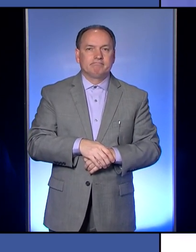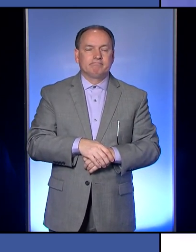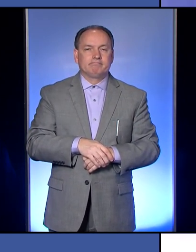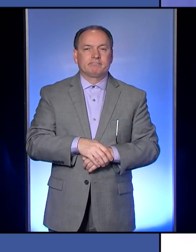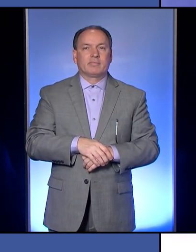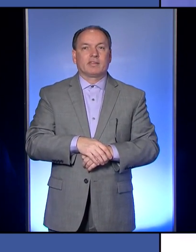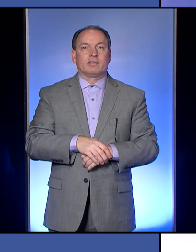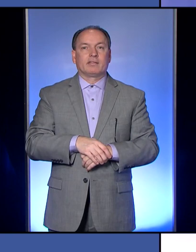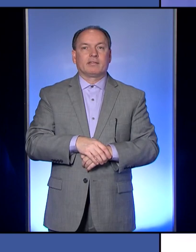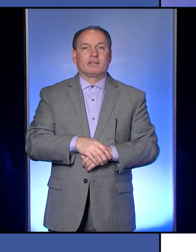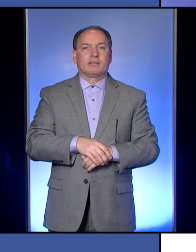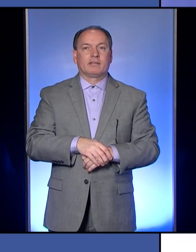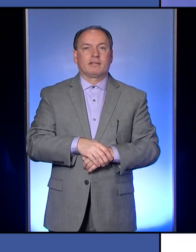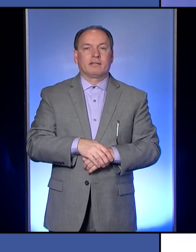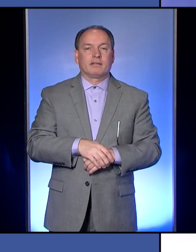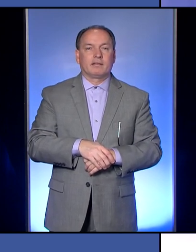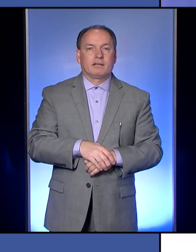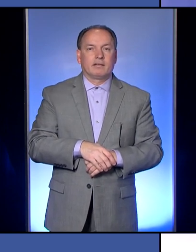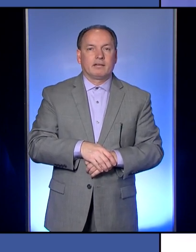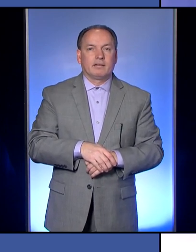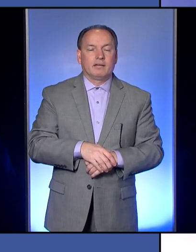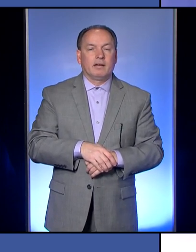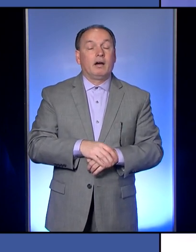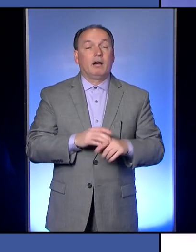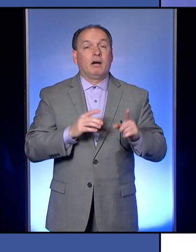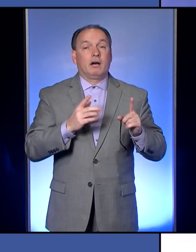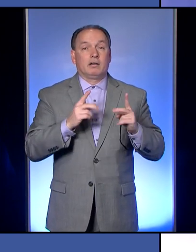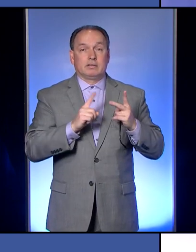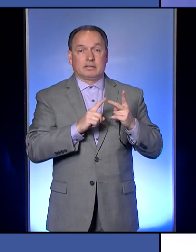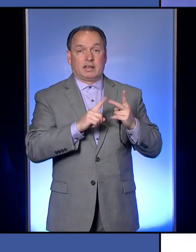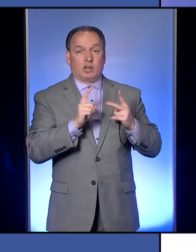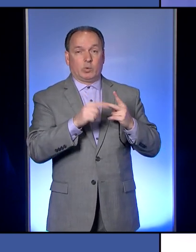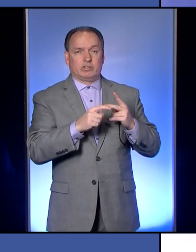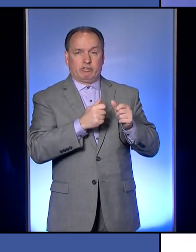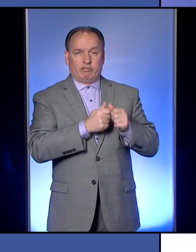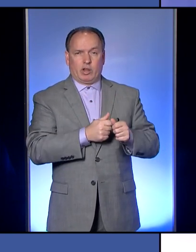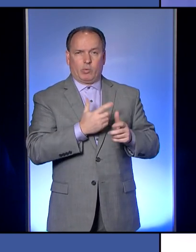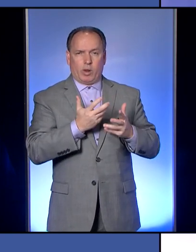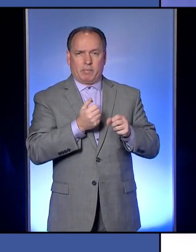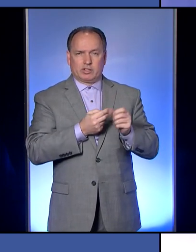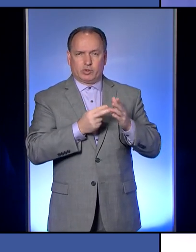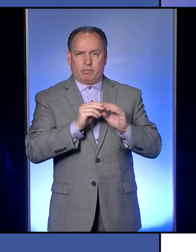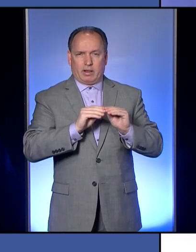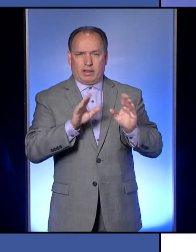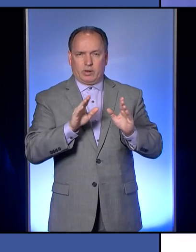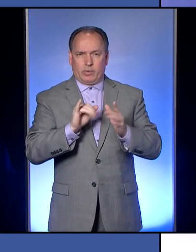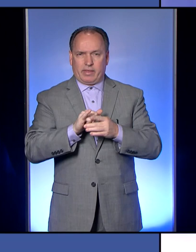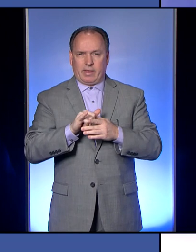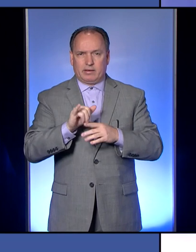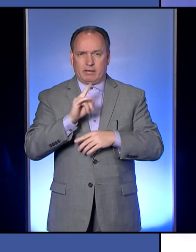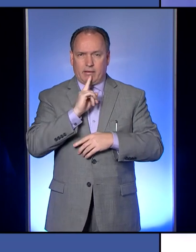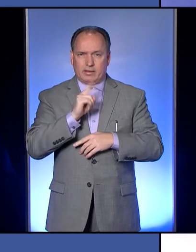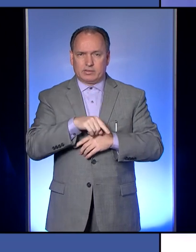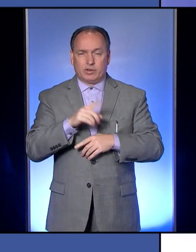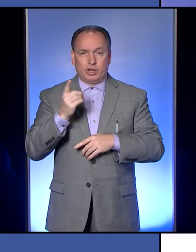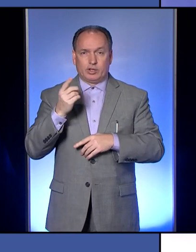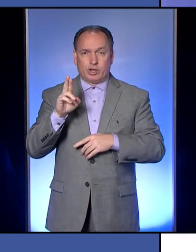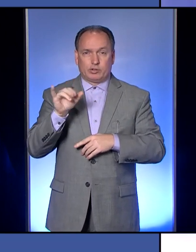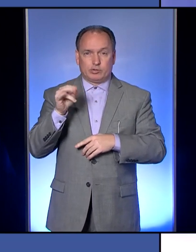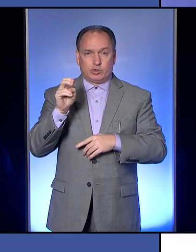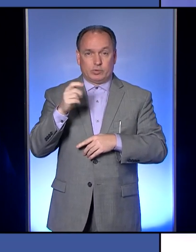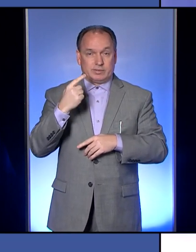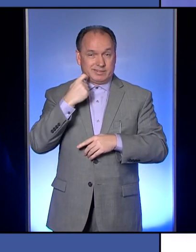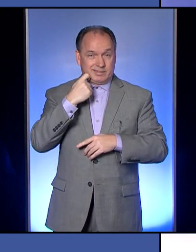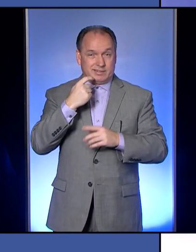I think that hurt. I just want to catch this follow up very quickly. I just want to make sure I'm clear on something. So Dr. Jones did